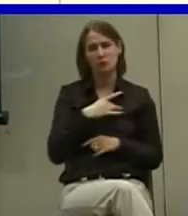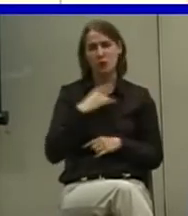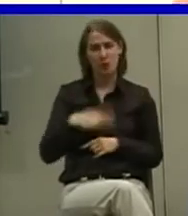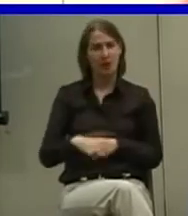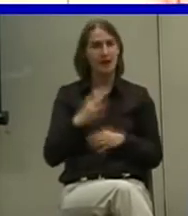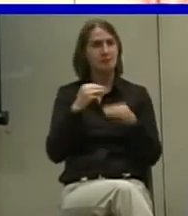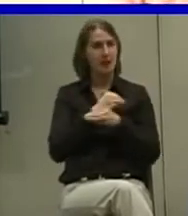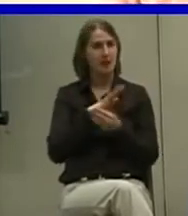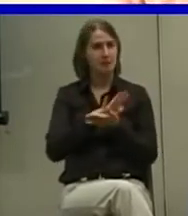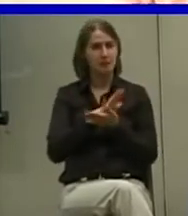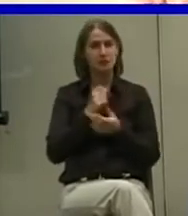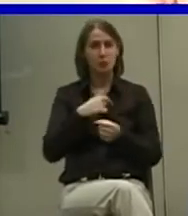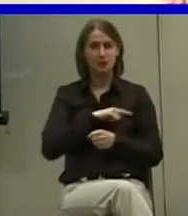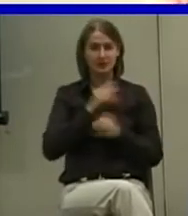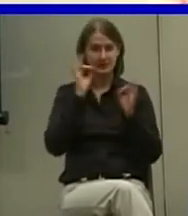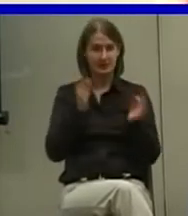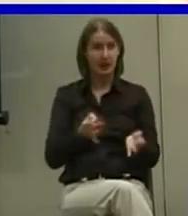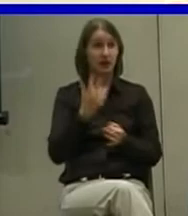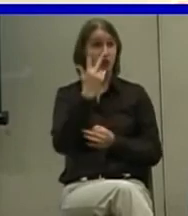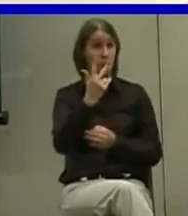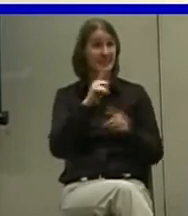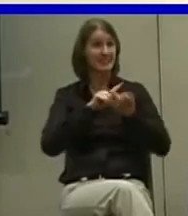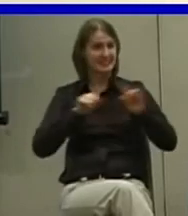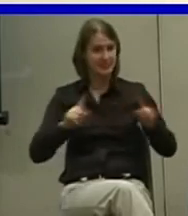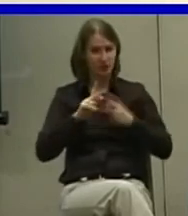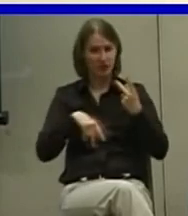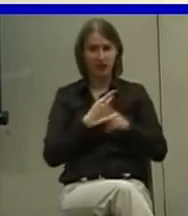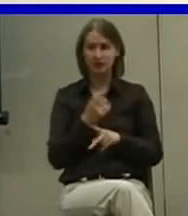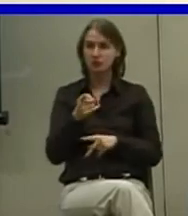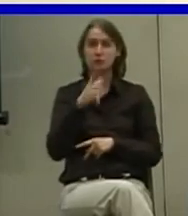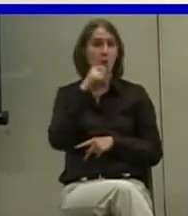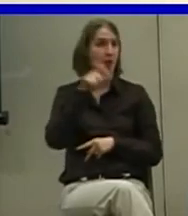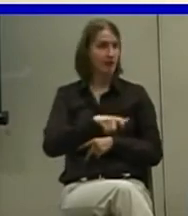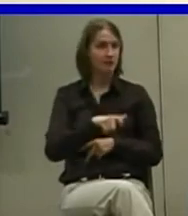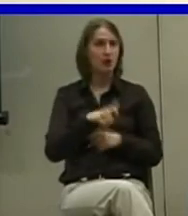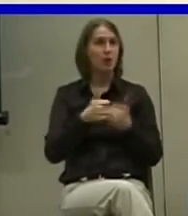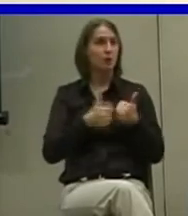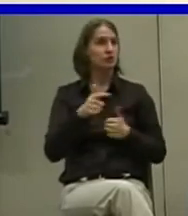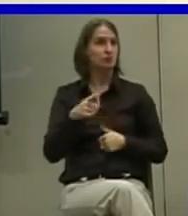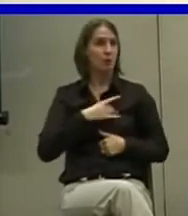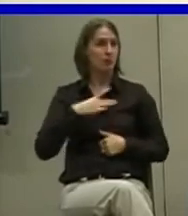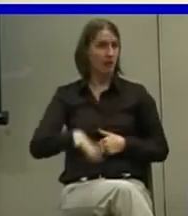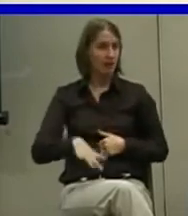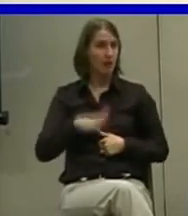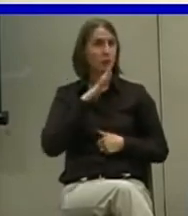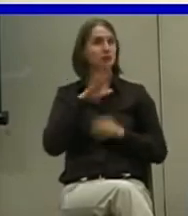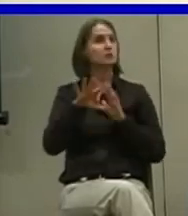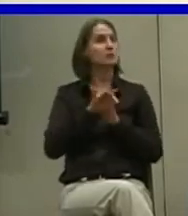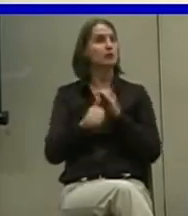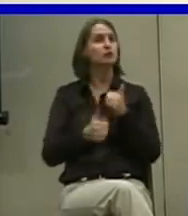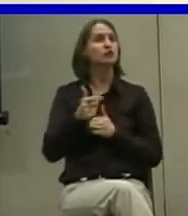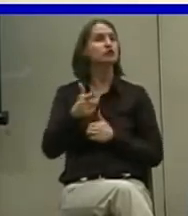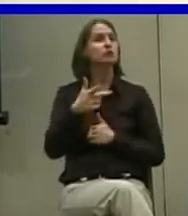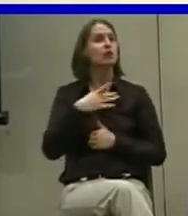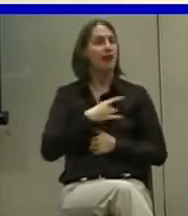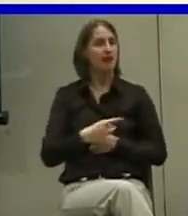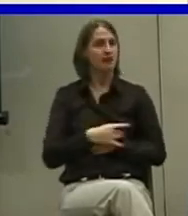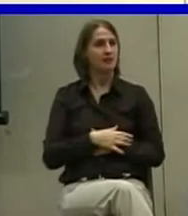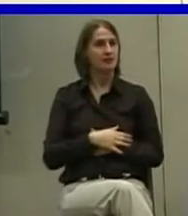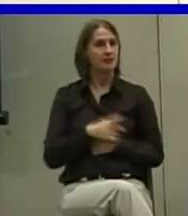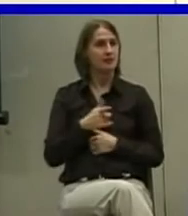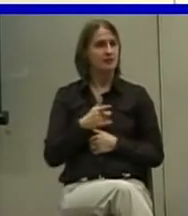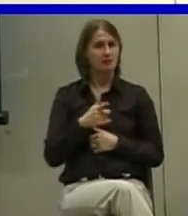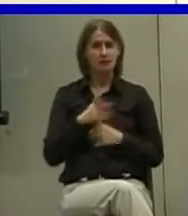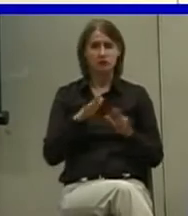what we did is we decided to have 3 different kinds, and you don't have to do the ones you don't want to do, you get to pick the one you want. And these kids completely